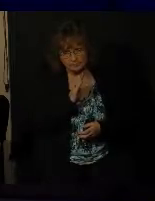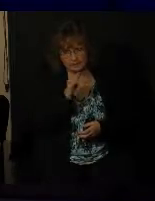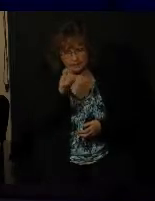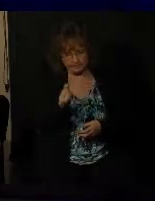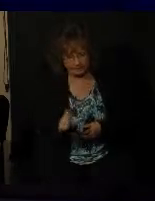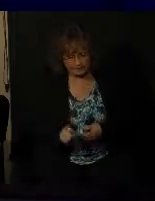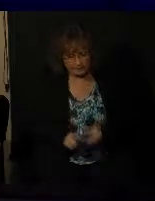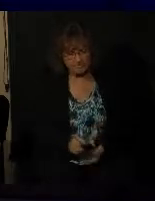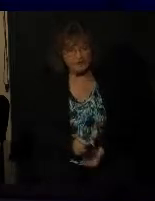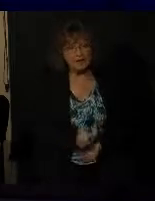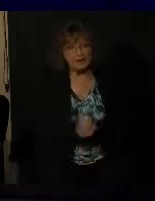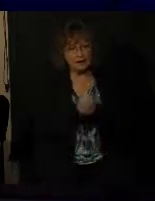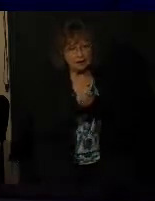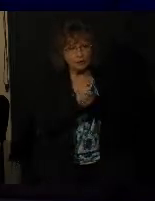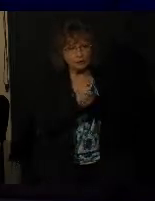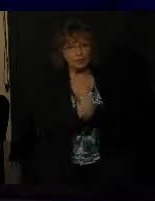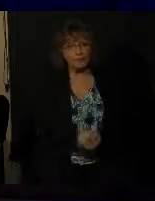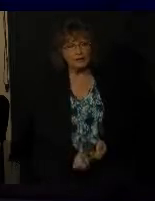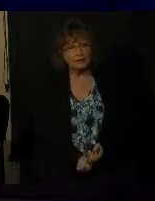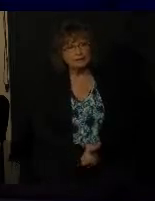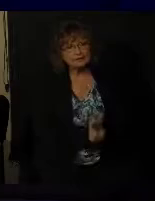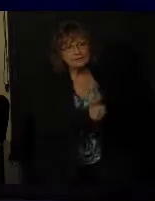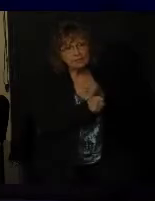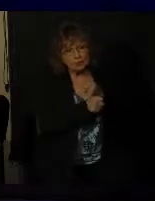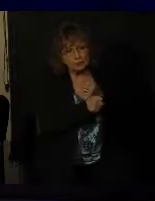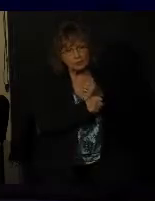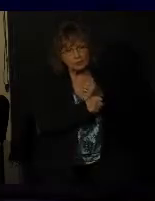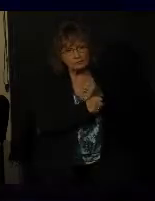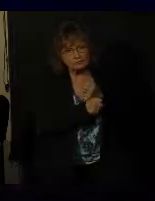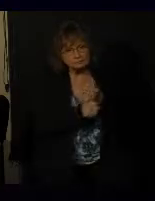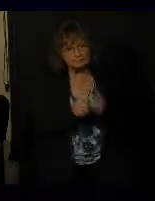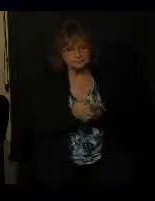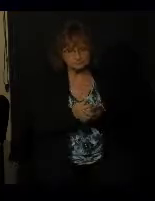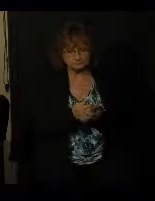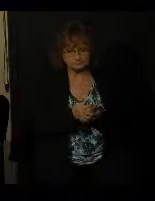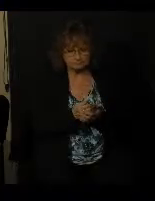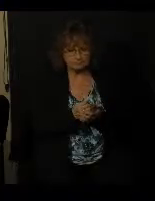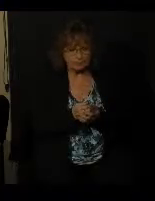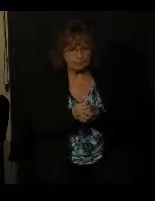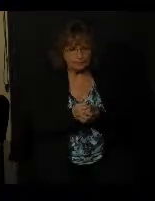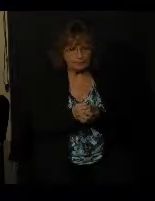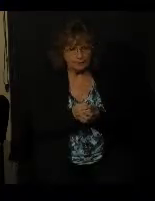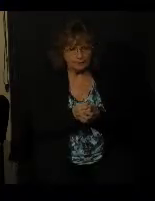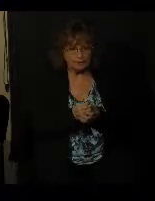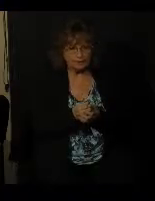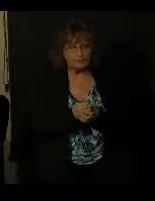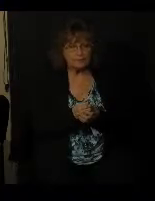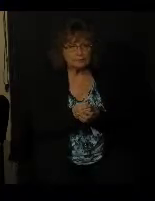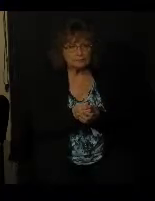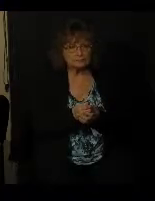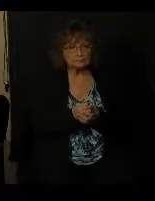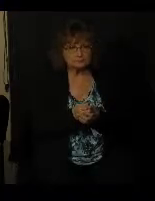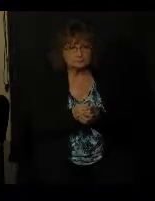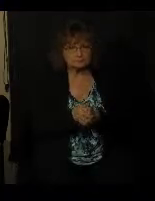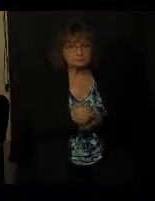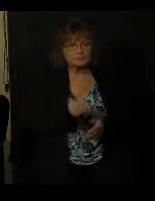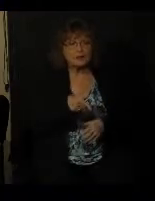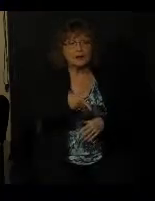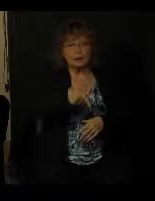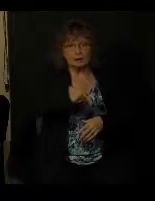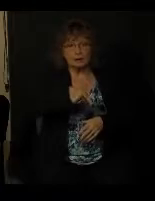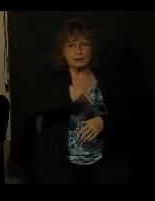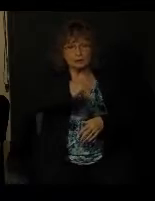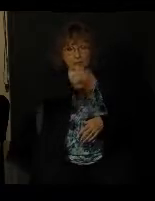You know, your child or your grandchild or your neighbor's kid, God calls that child a blessing, period.